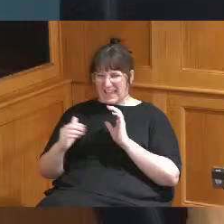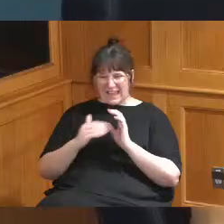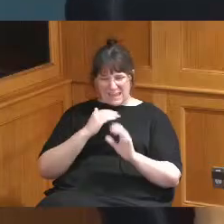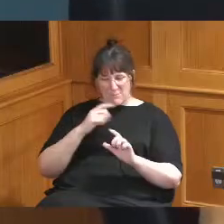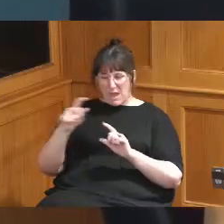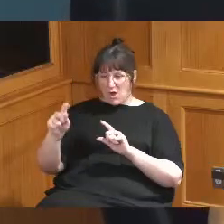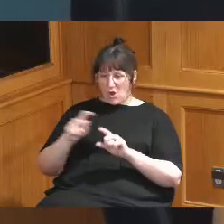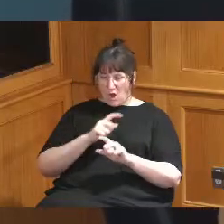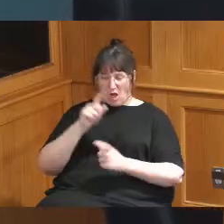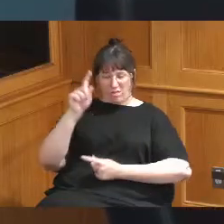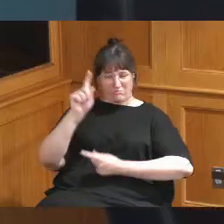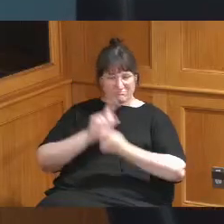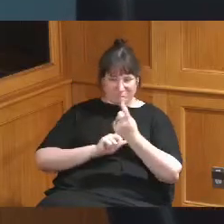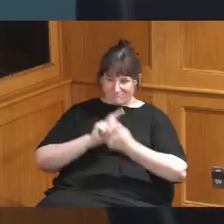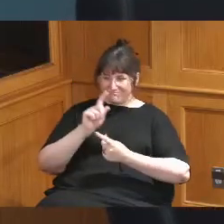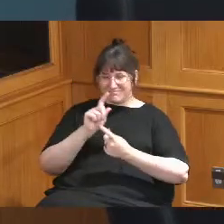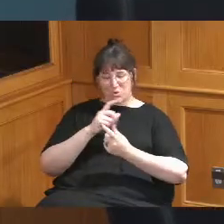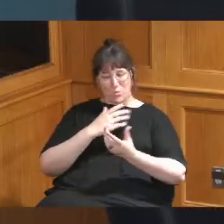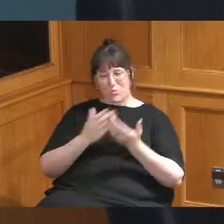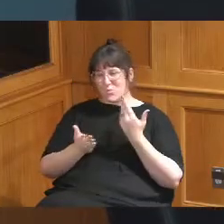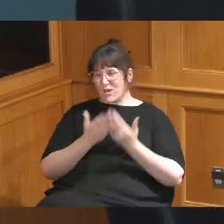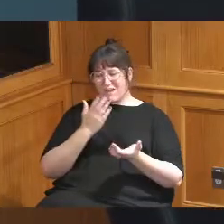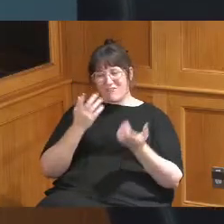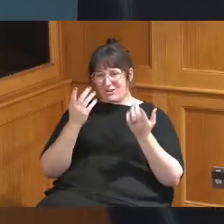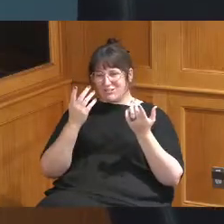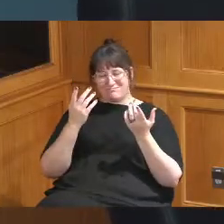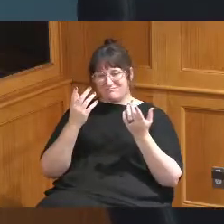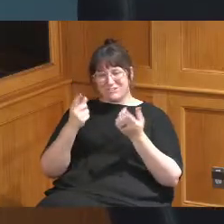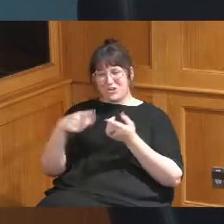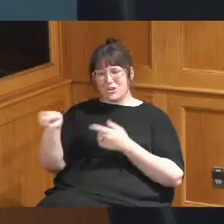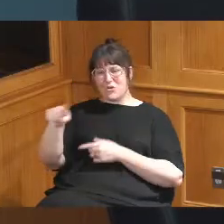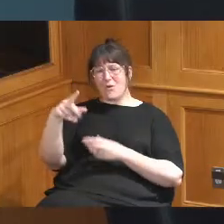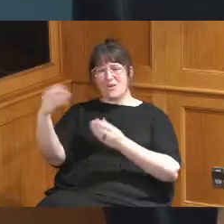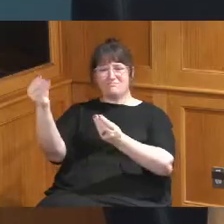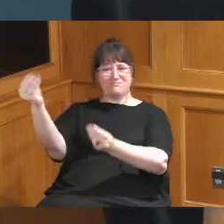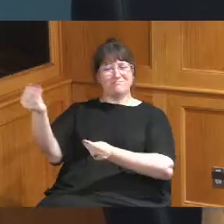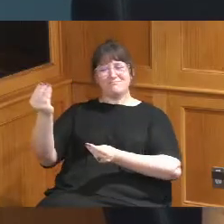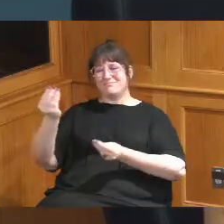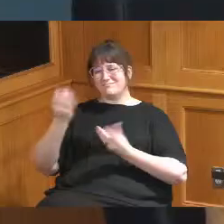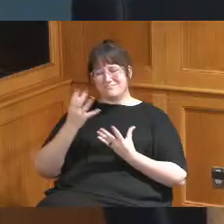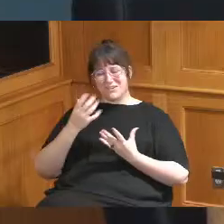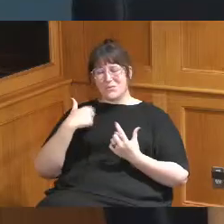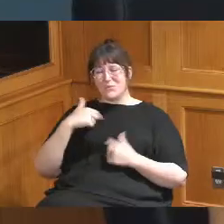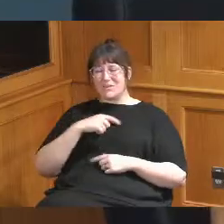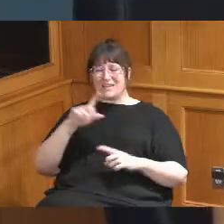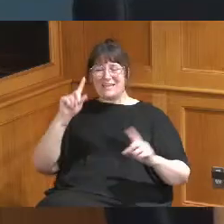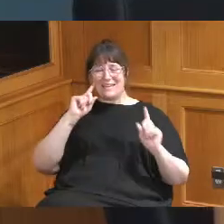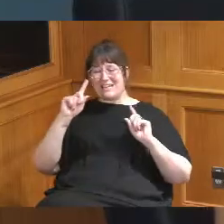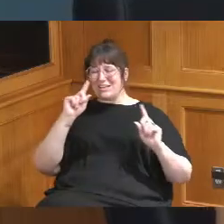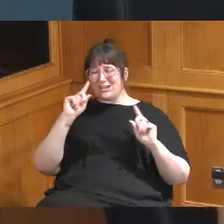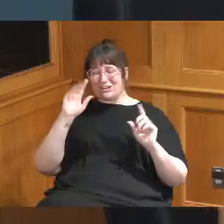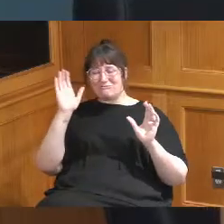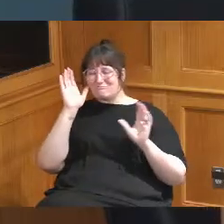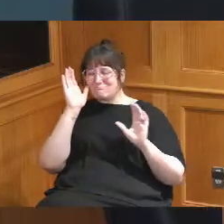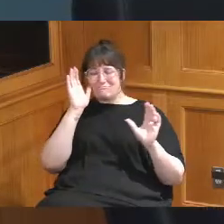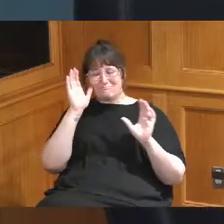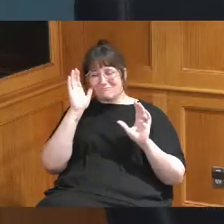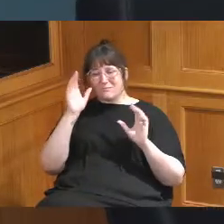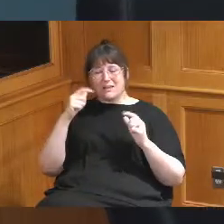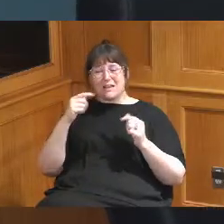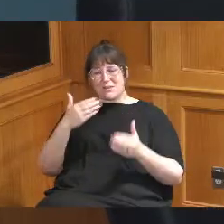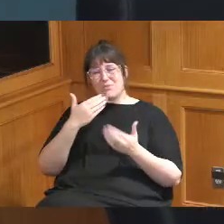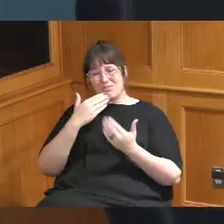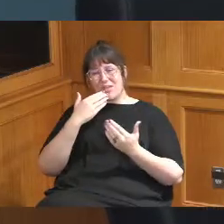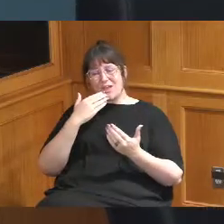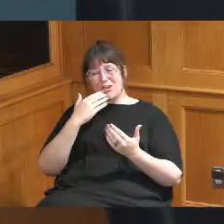it's been in person, whether it's been out at meetings. I think all three of us, I know all three of us hear about this when we roll around the community. So thank you all for being